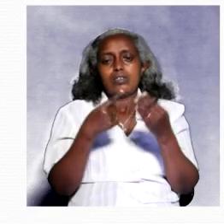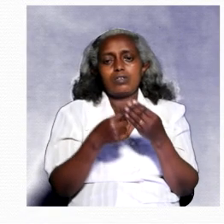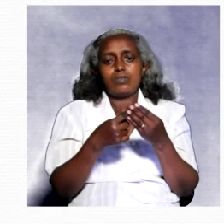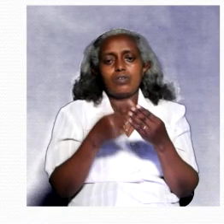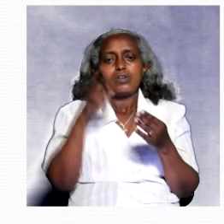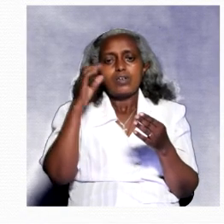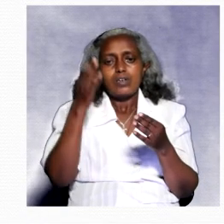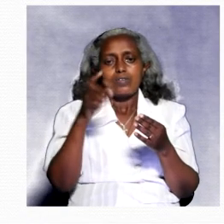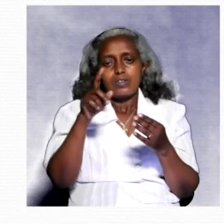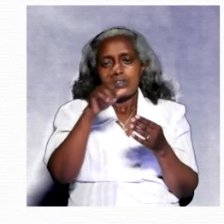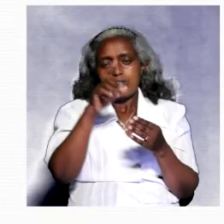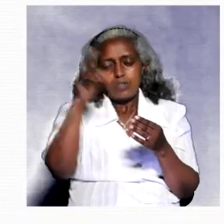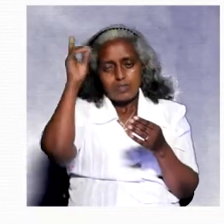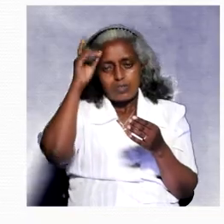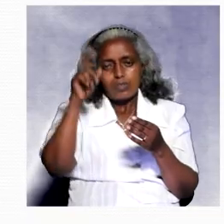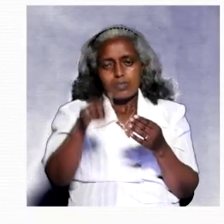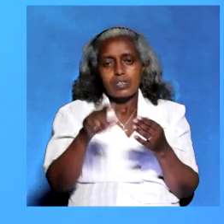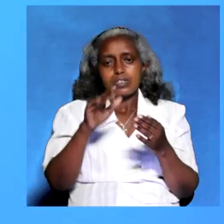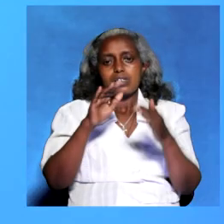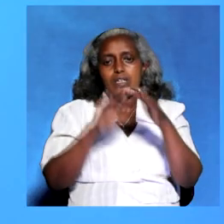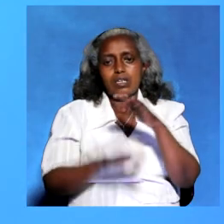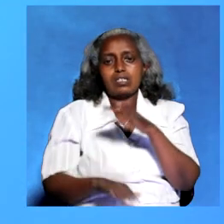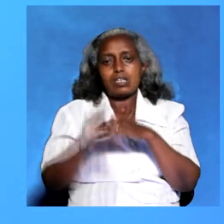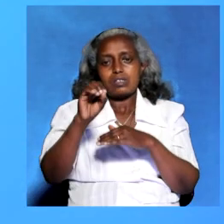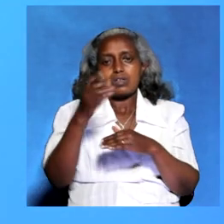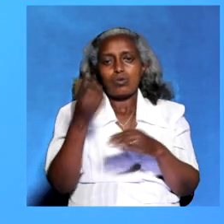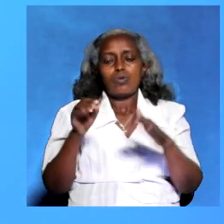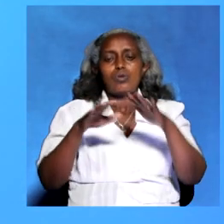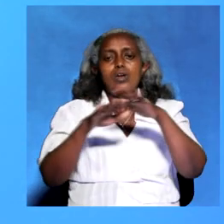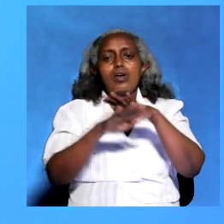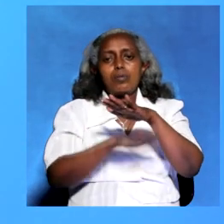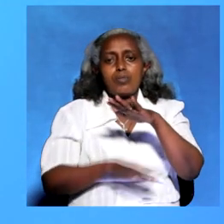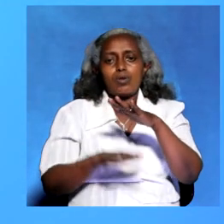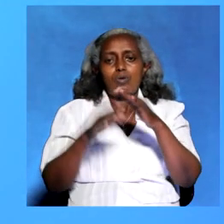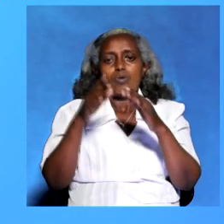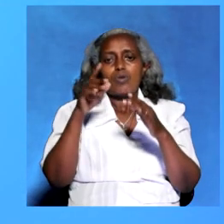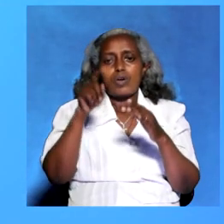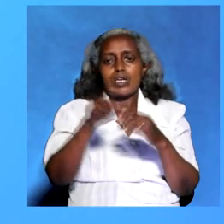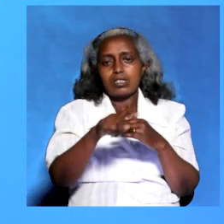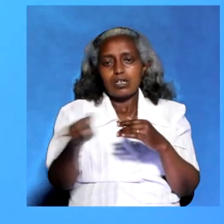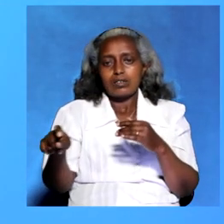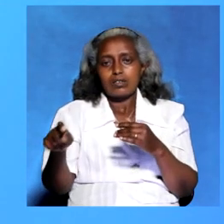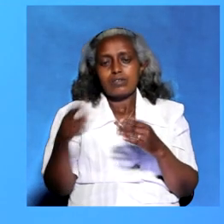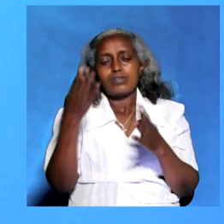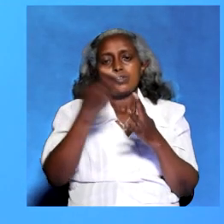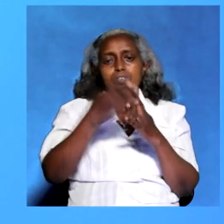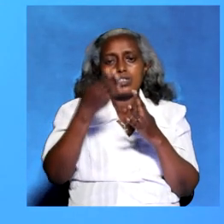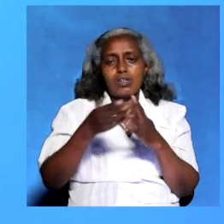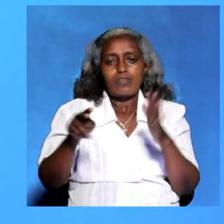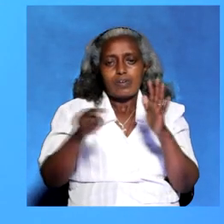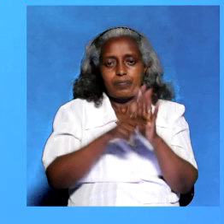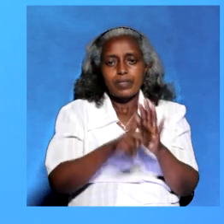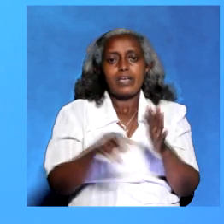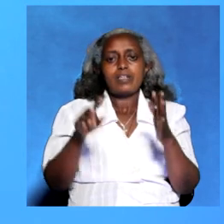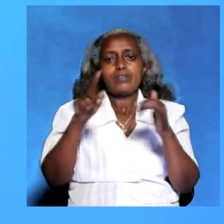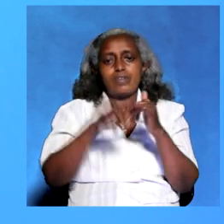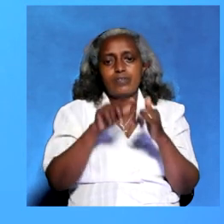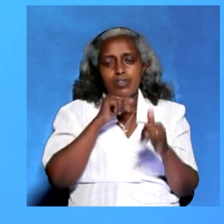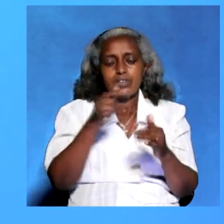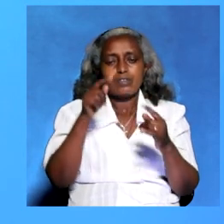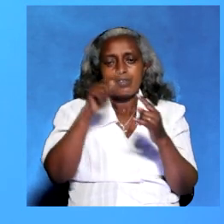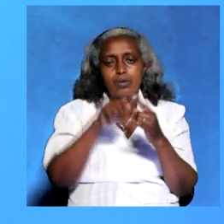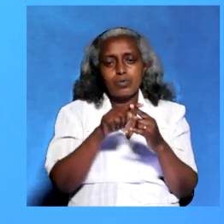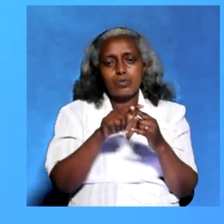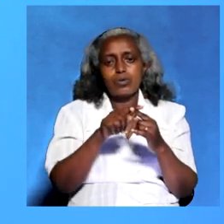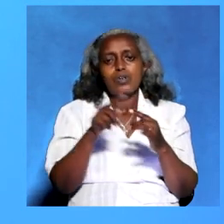Therefore, f derivative of x is less than 0 or below x-axis for the interval negative infinity up to a is below